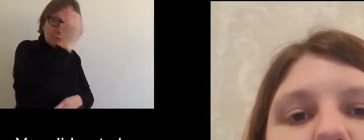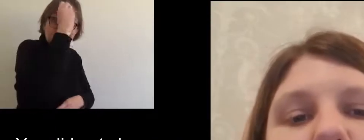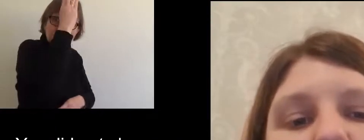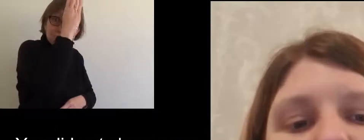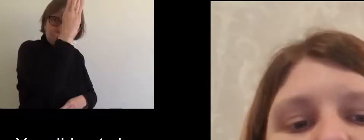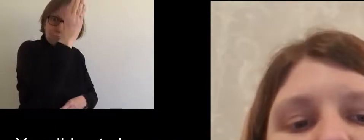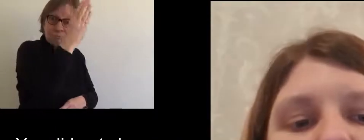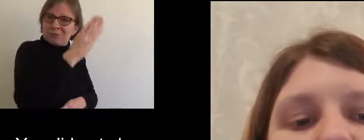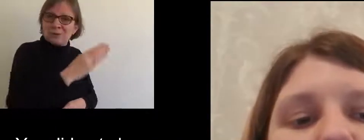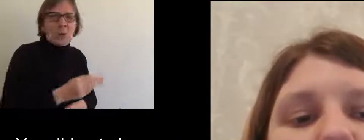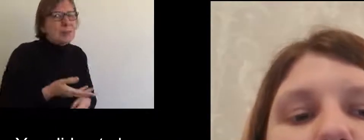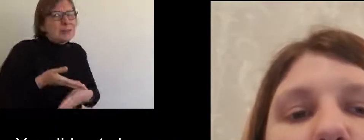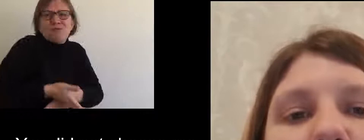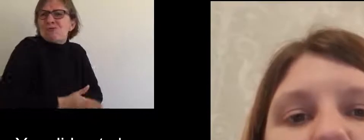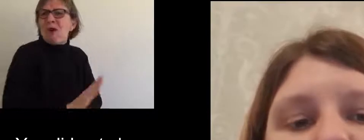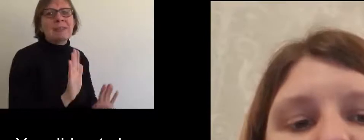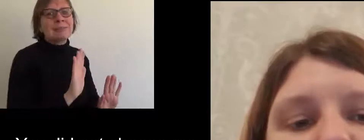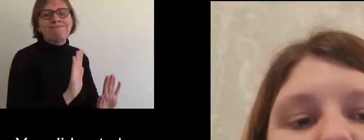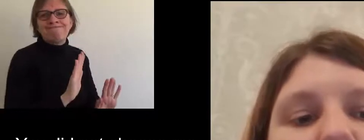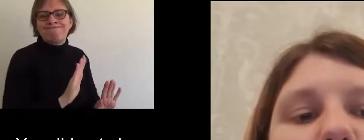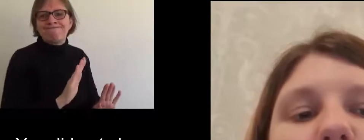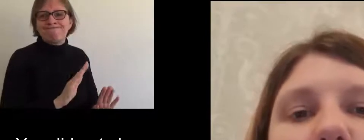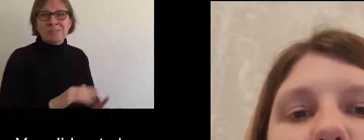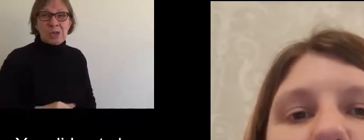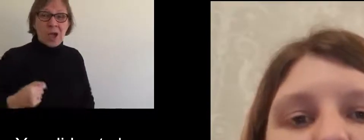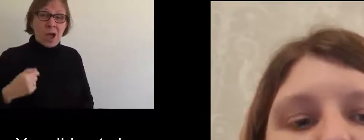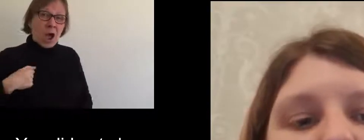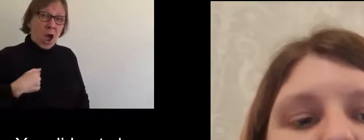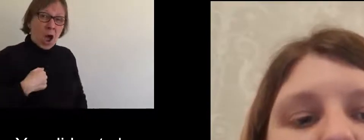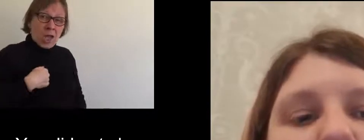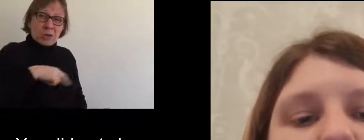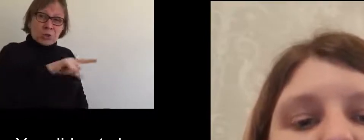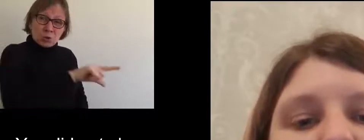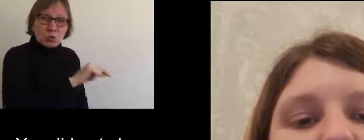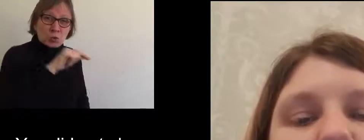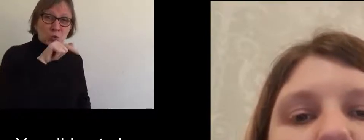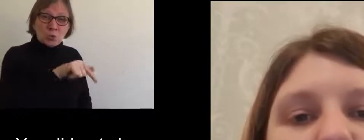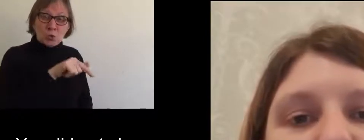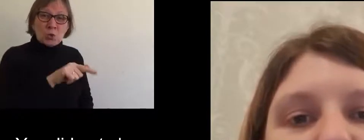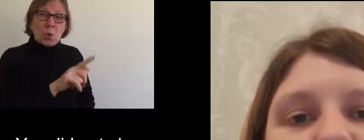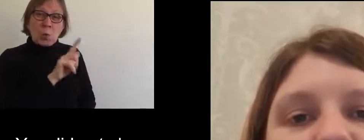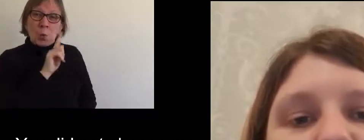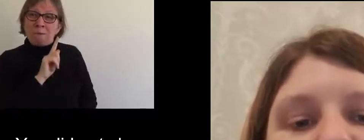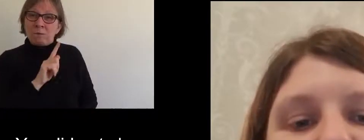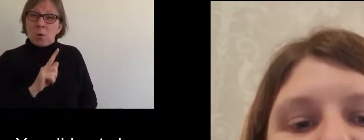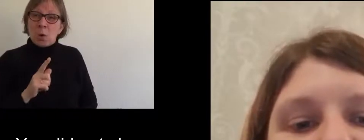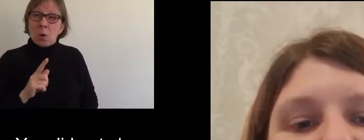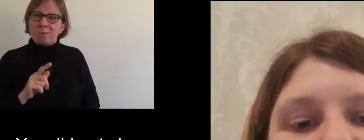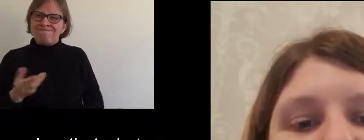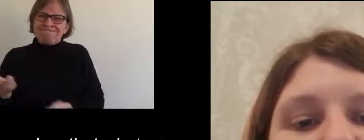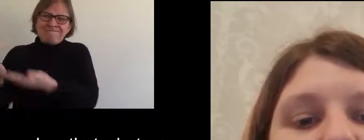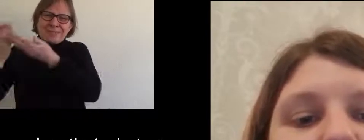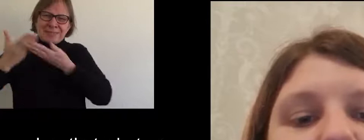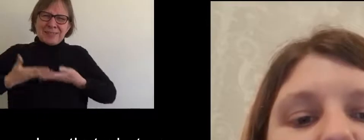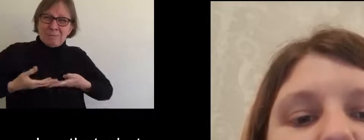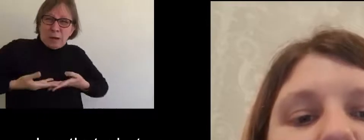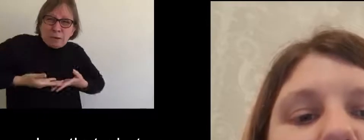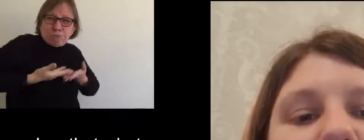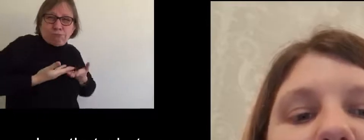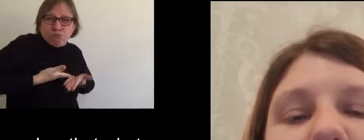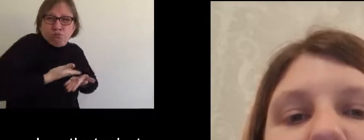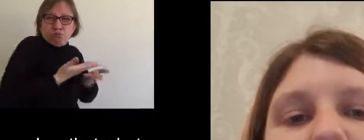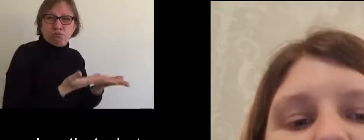I chose you, and appointed you so that you might go and bear fruit, fruit that will last, and so